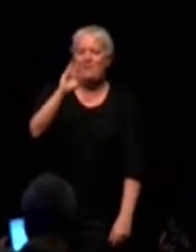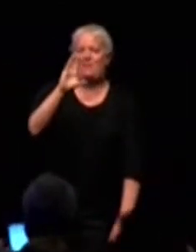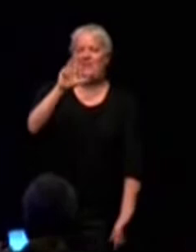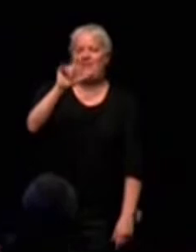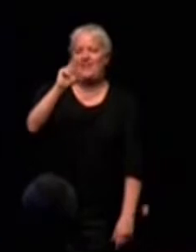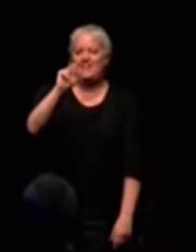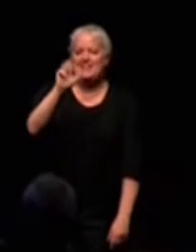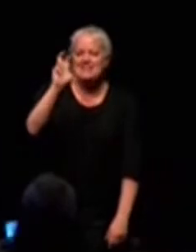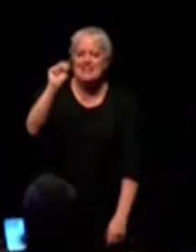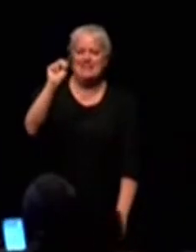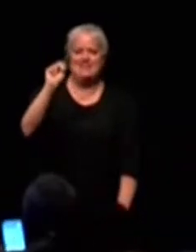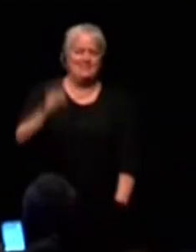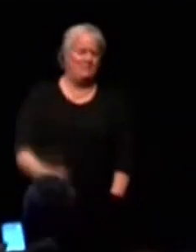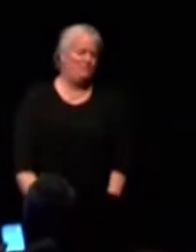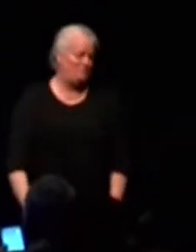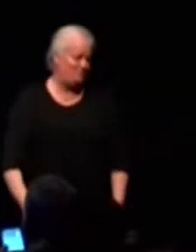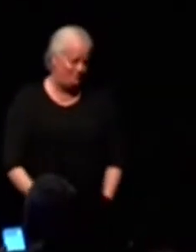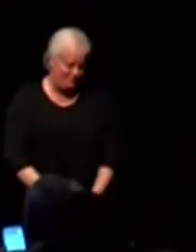Clinton.